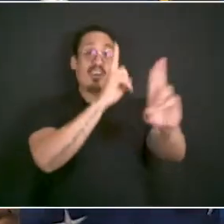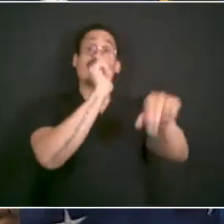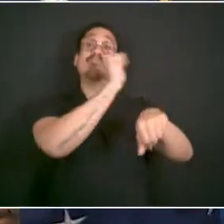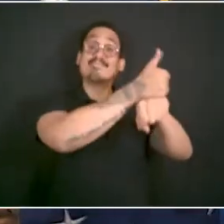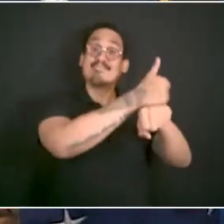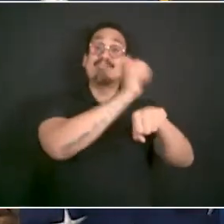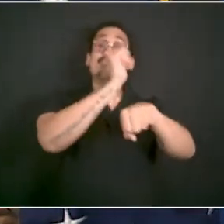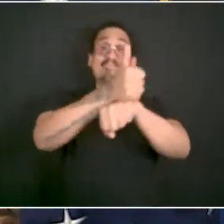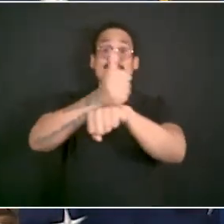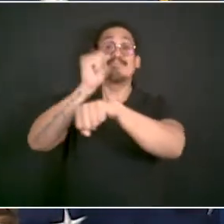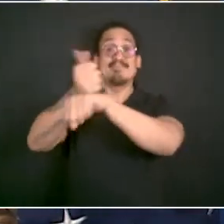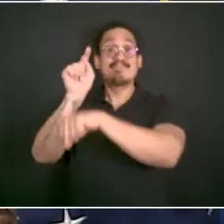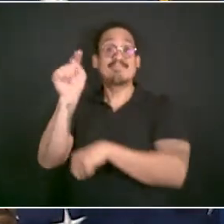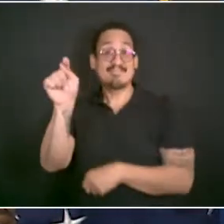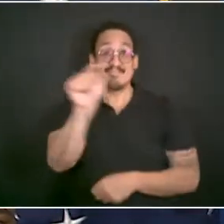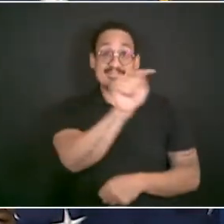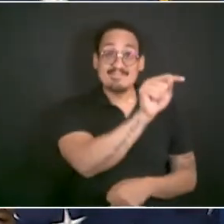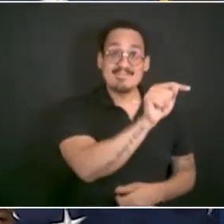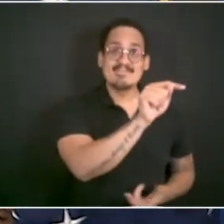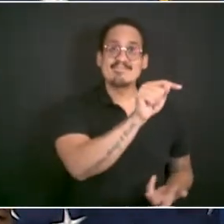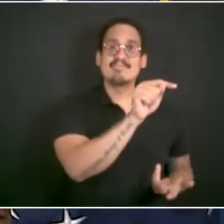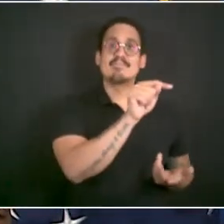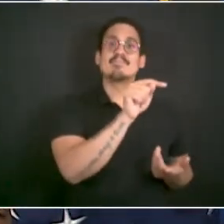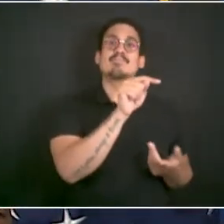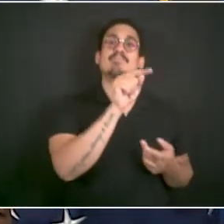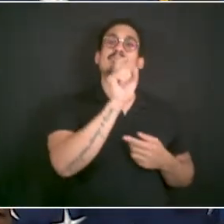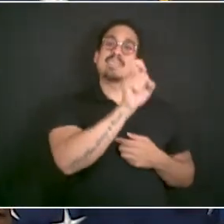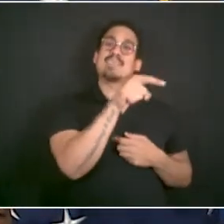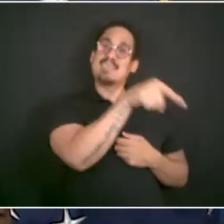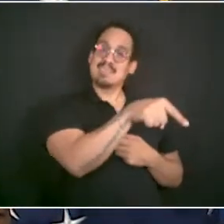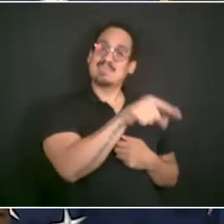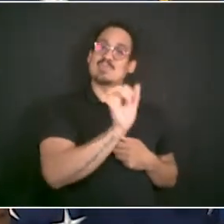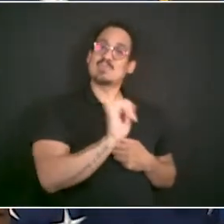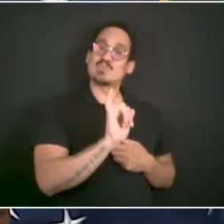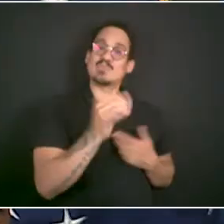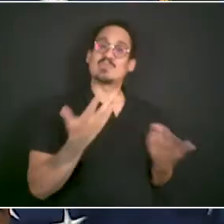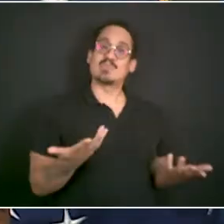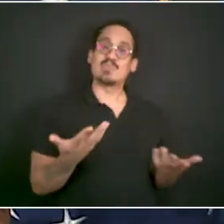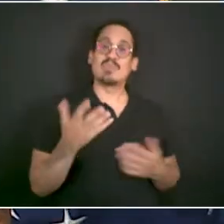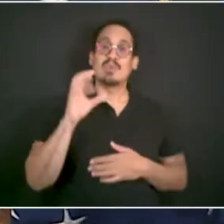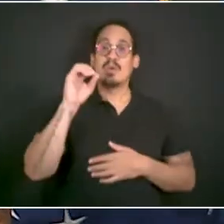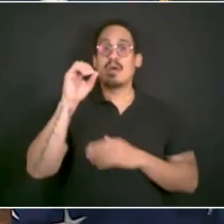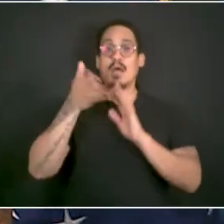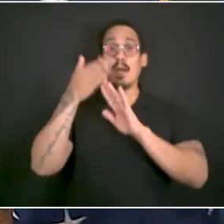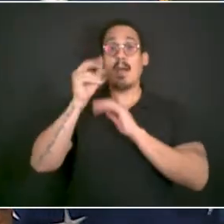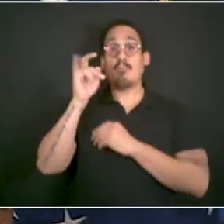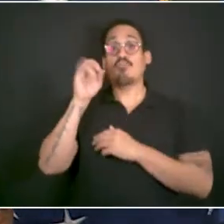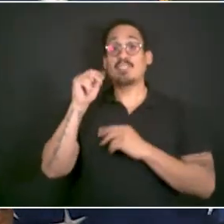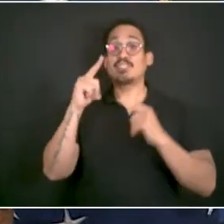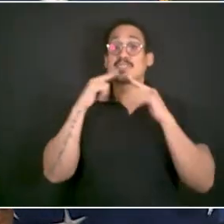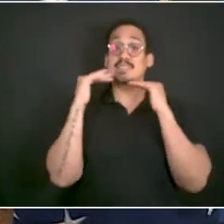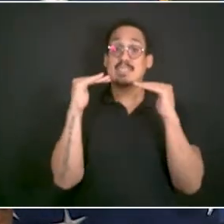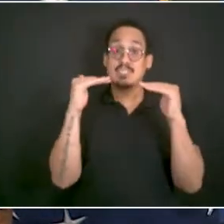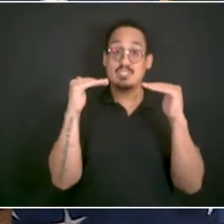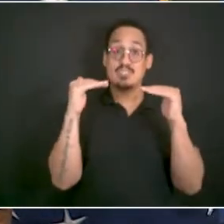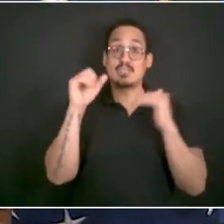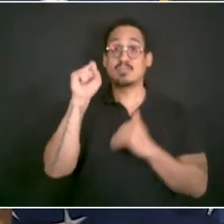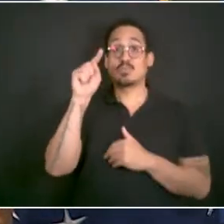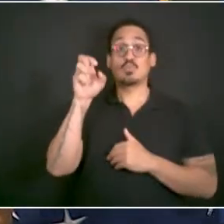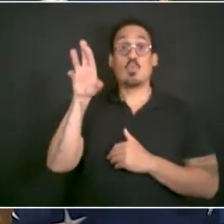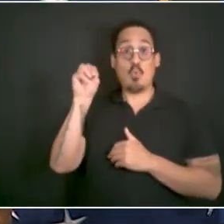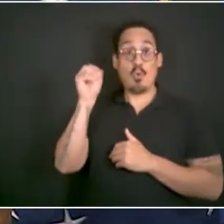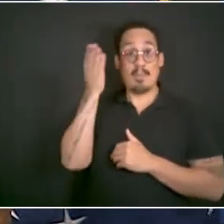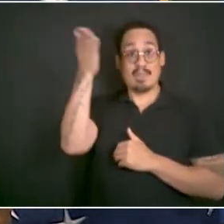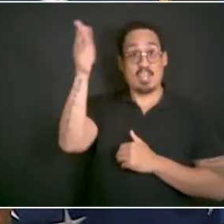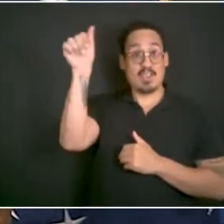that we lost from New York City in Operation Desert Shield, Desert Storm, but every conflict where we've lost soldiers, where blood has been shed, we have something we